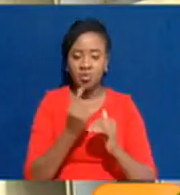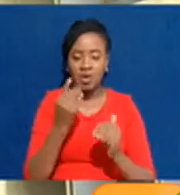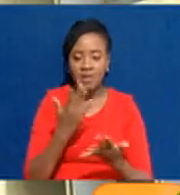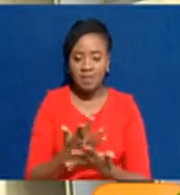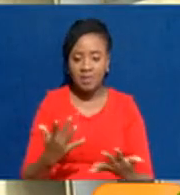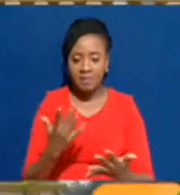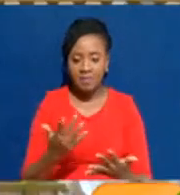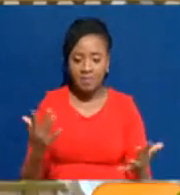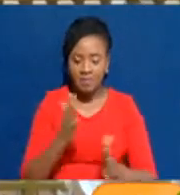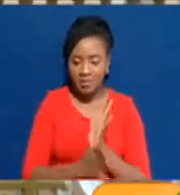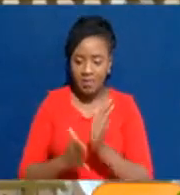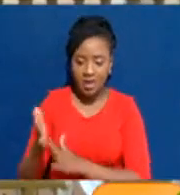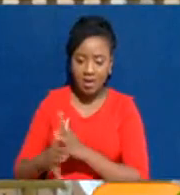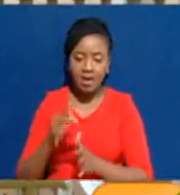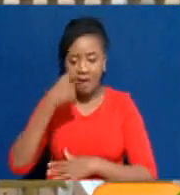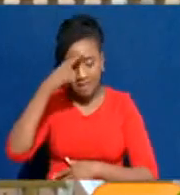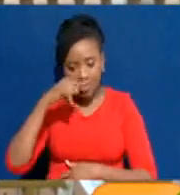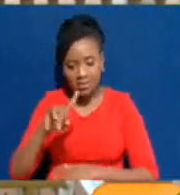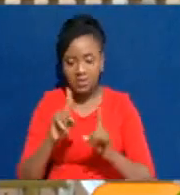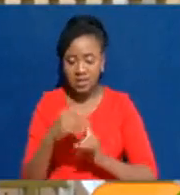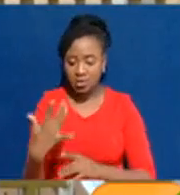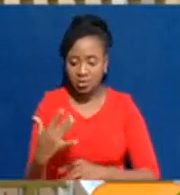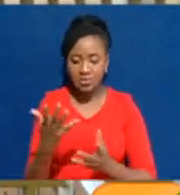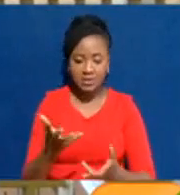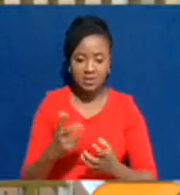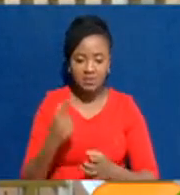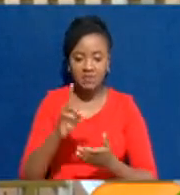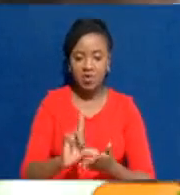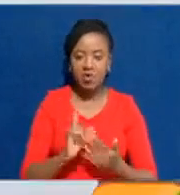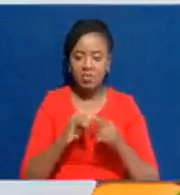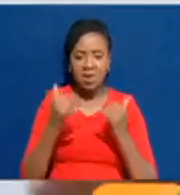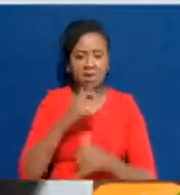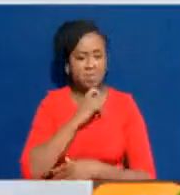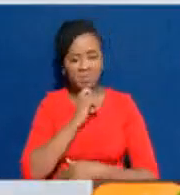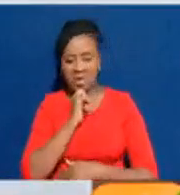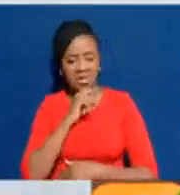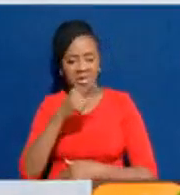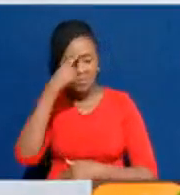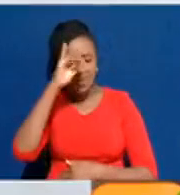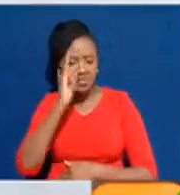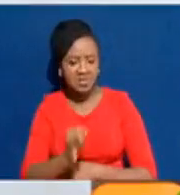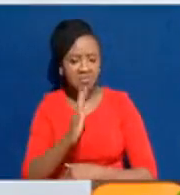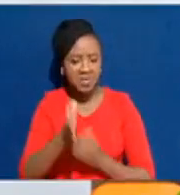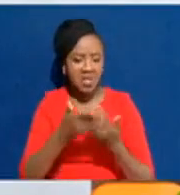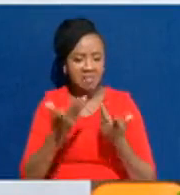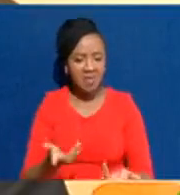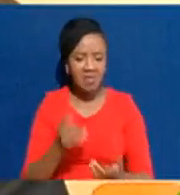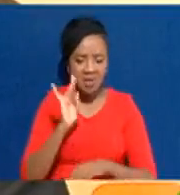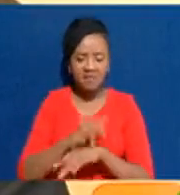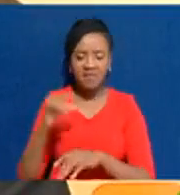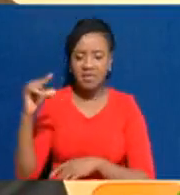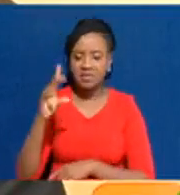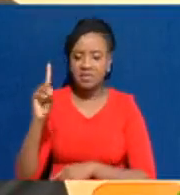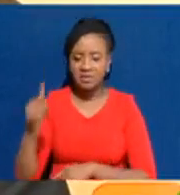and policies. Observers also question the rationale behind the new policy of debt as share of GDP. So